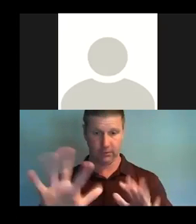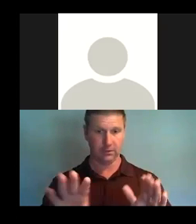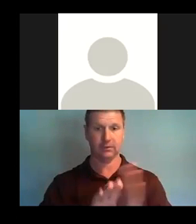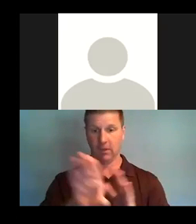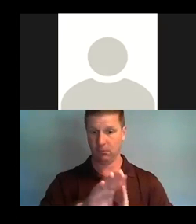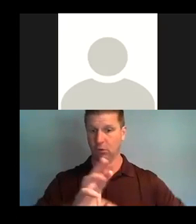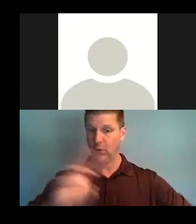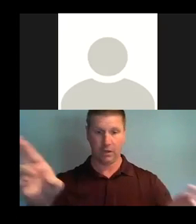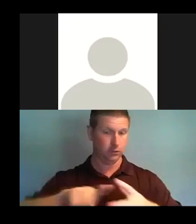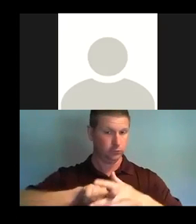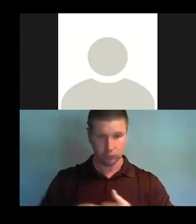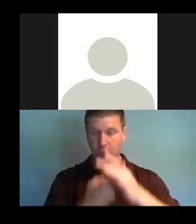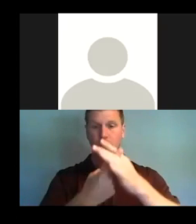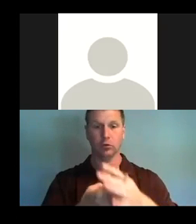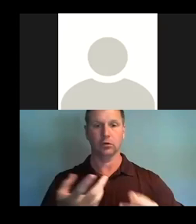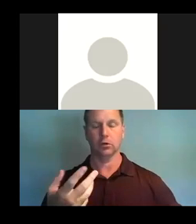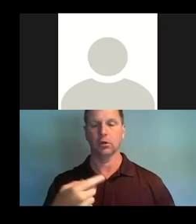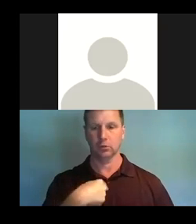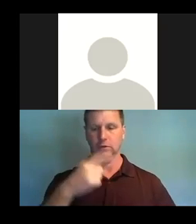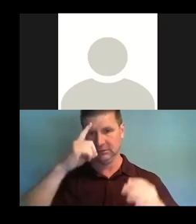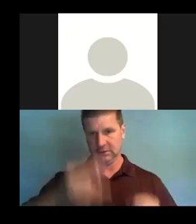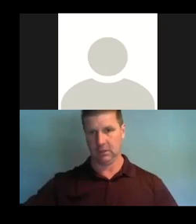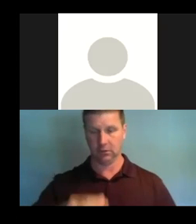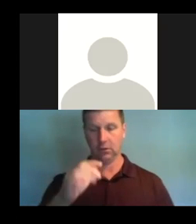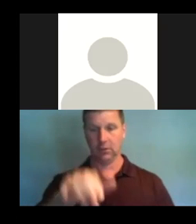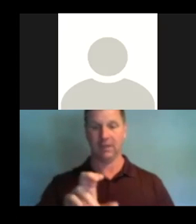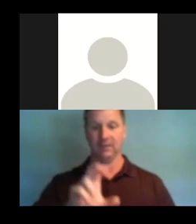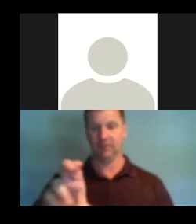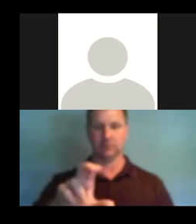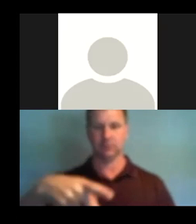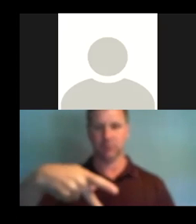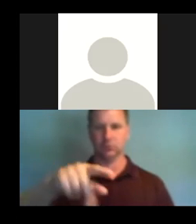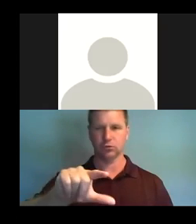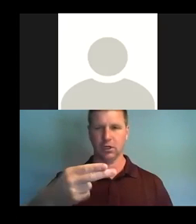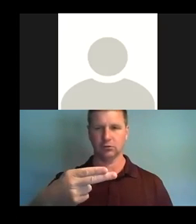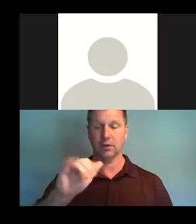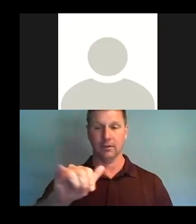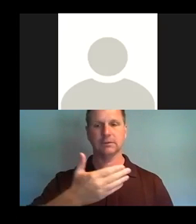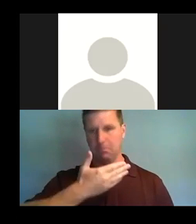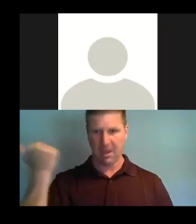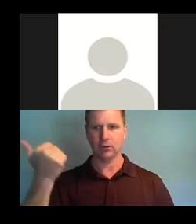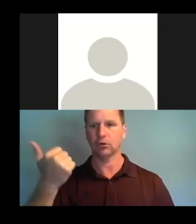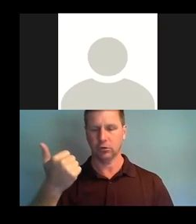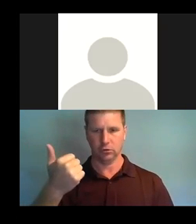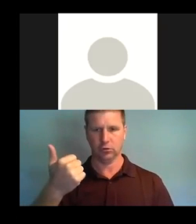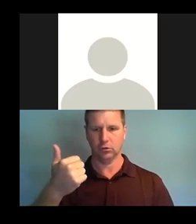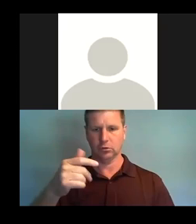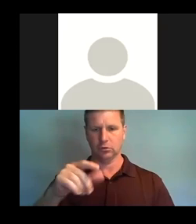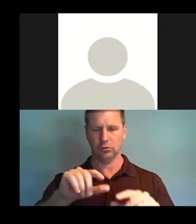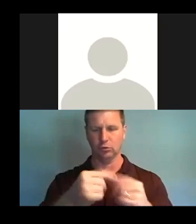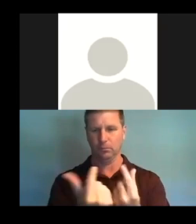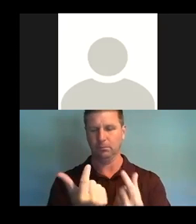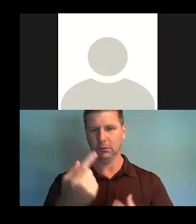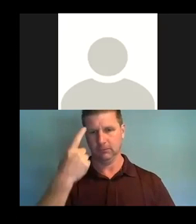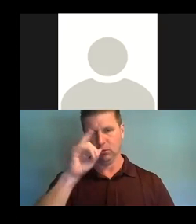ready to launch, we have, you know, we have decided that InvestPGH is actually the better entity to roll out the forgivable loan. And